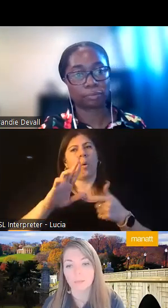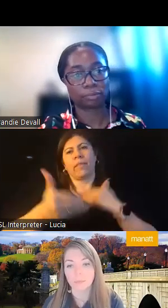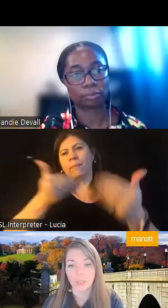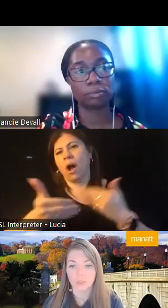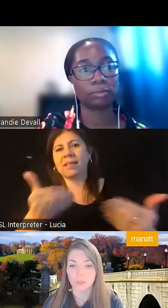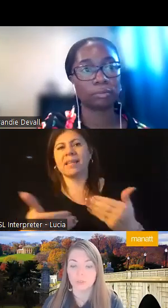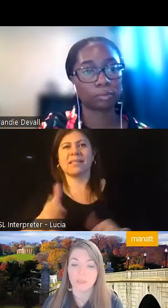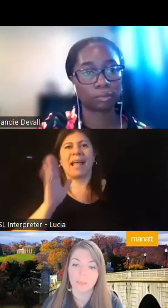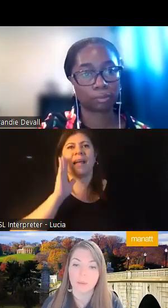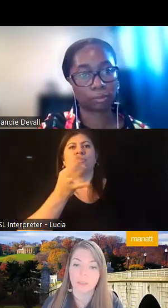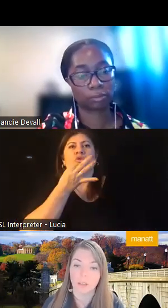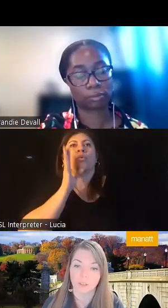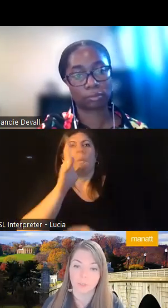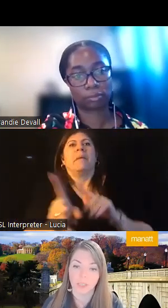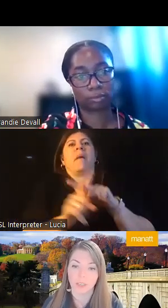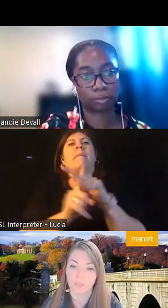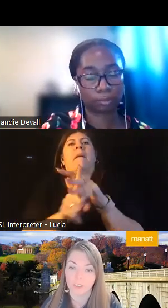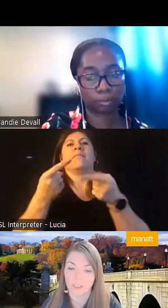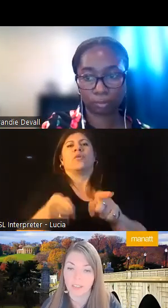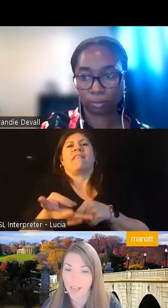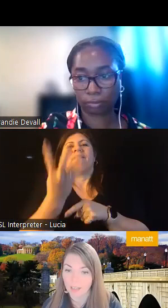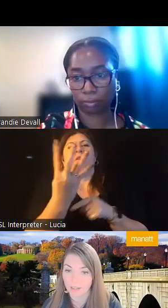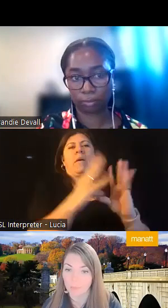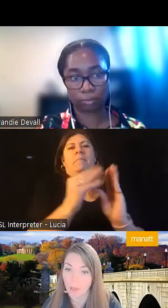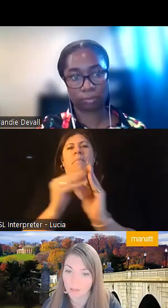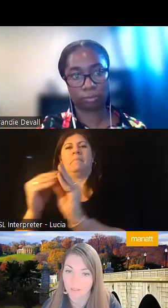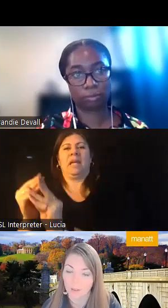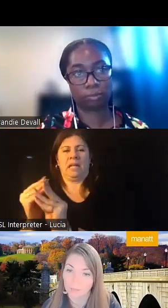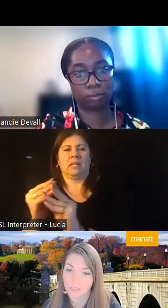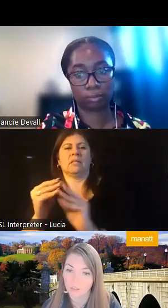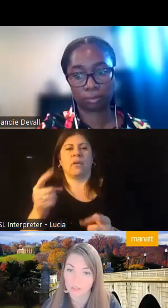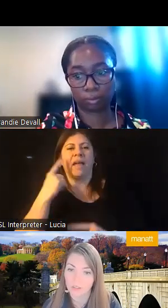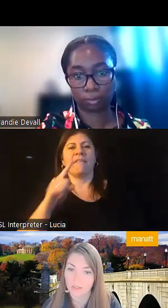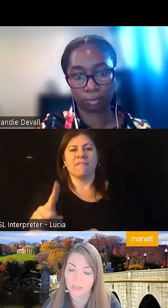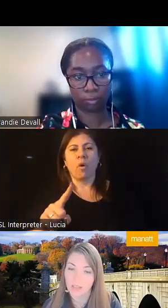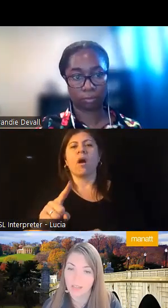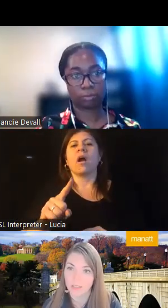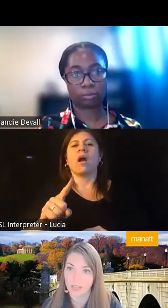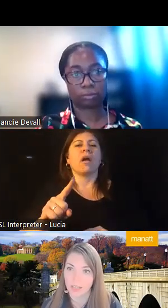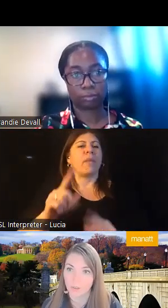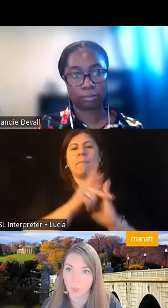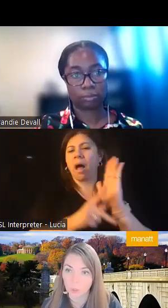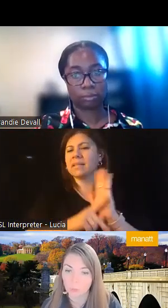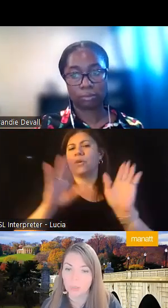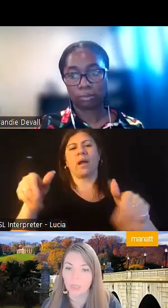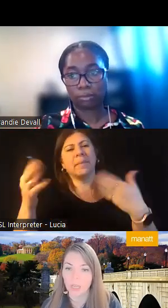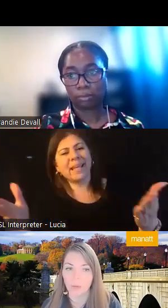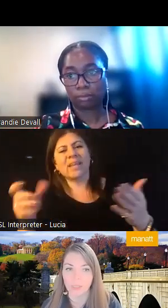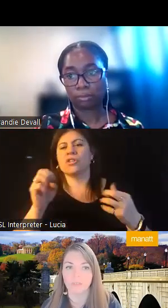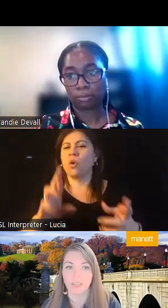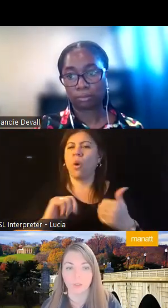meetings to develop long-term care facility access policy recommendations as a work